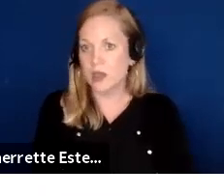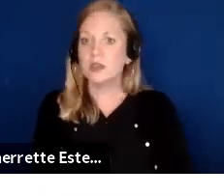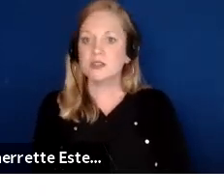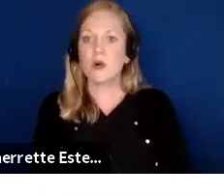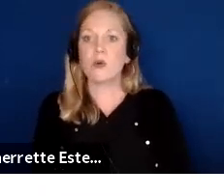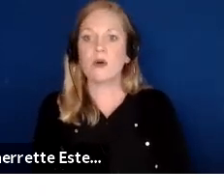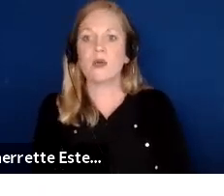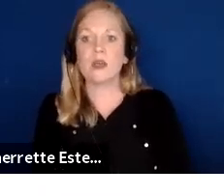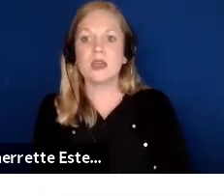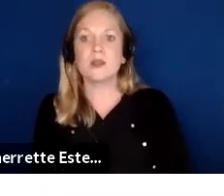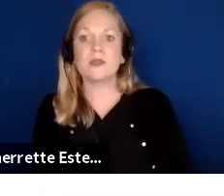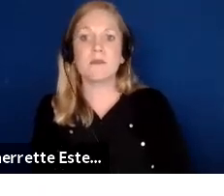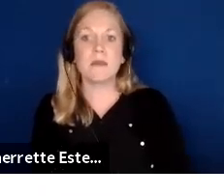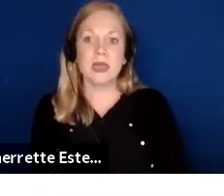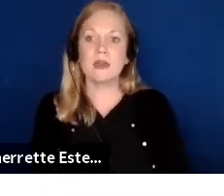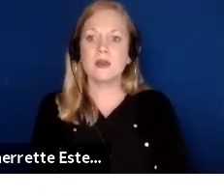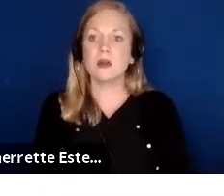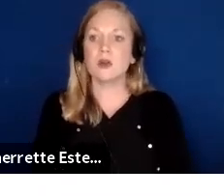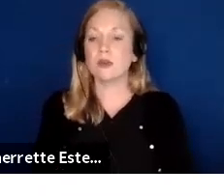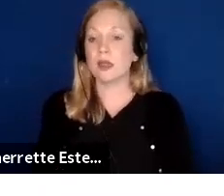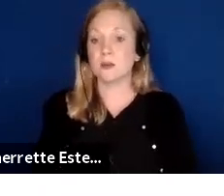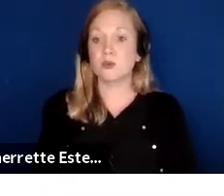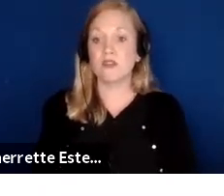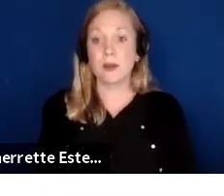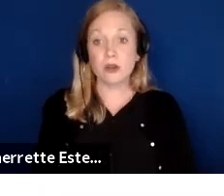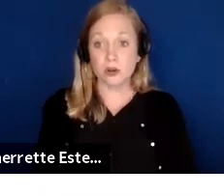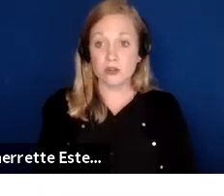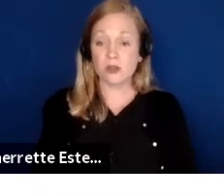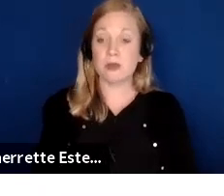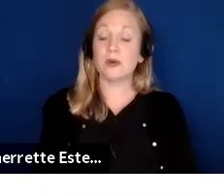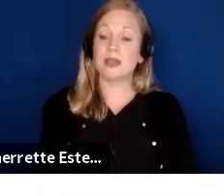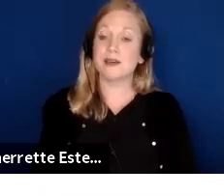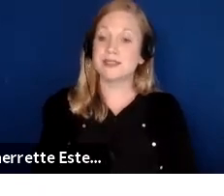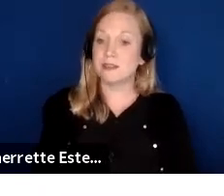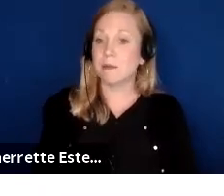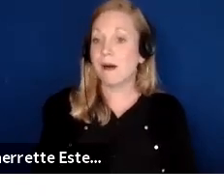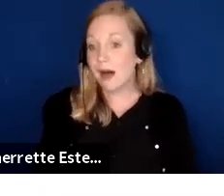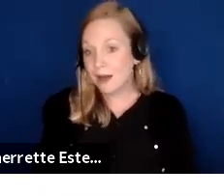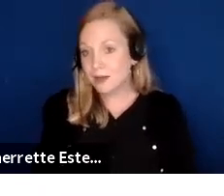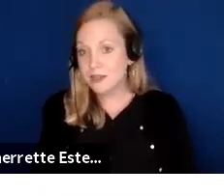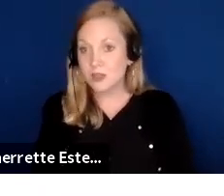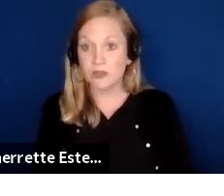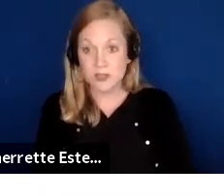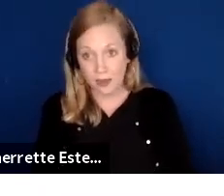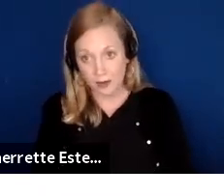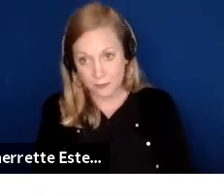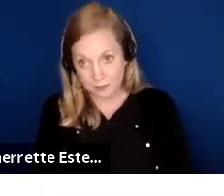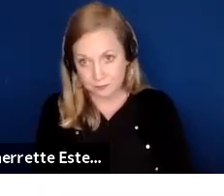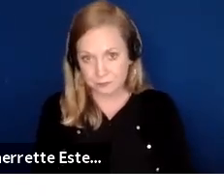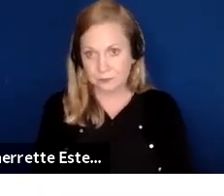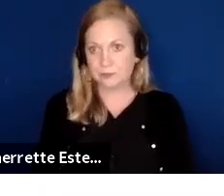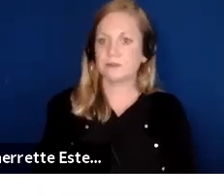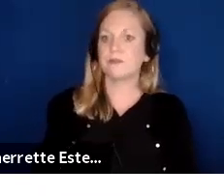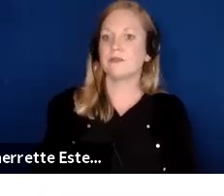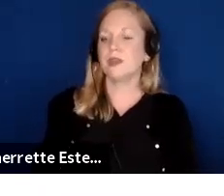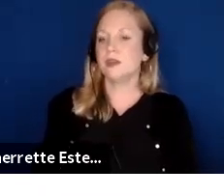with. So they may create some sort of a barrier so that people cannot see from behind to see what they're saying.